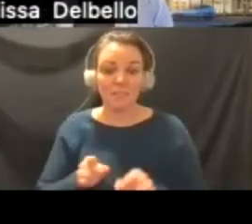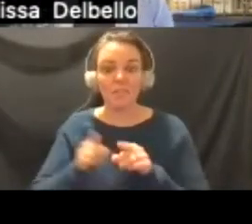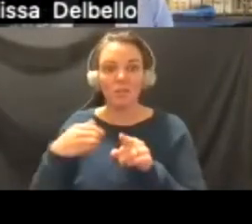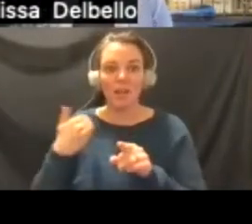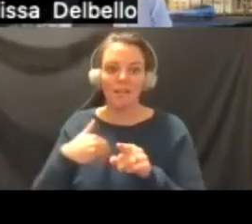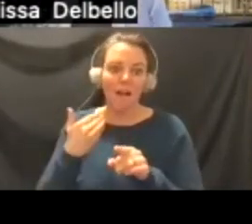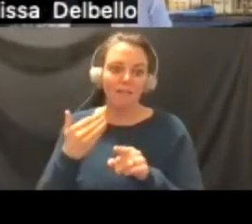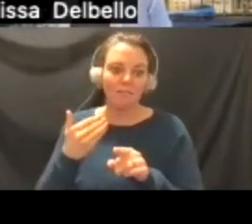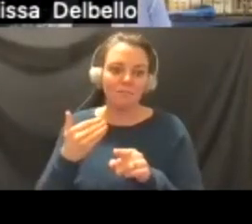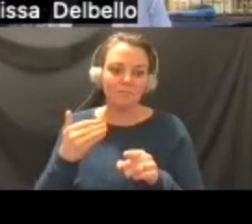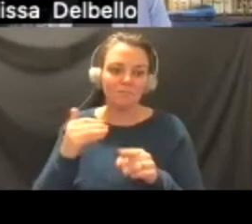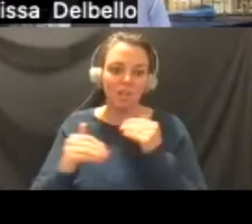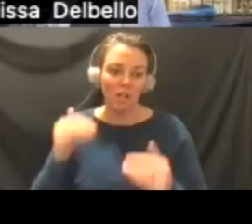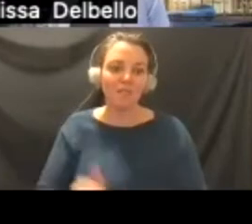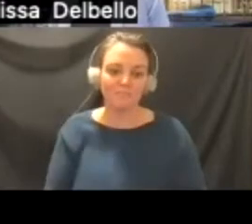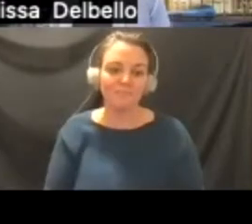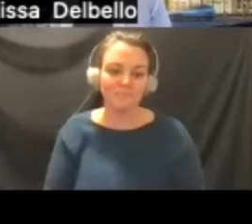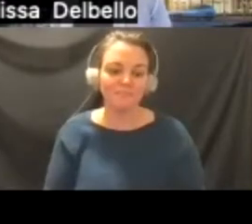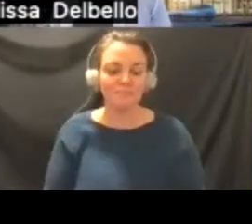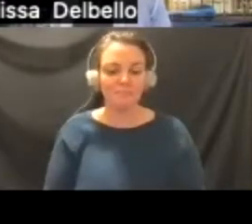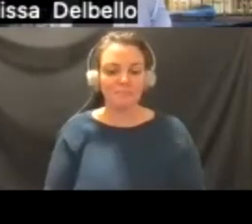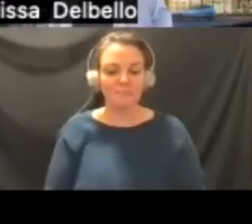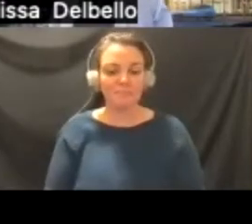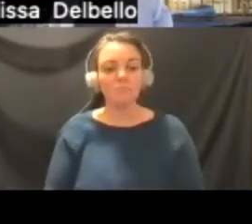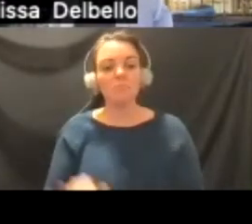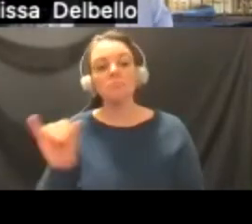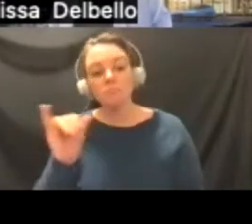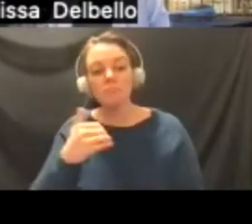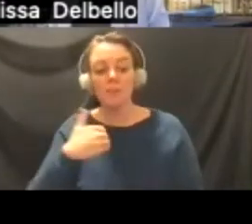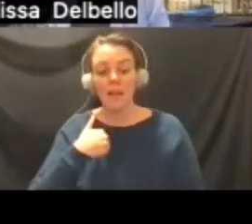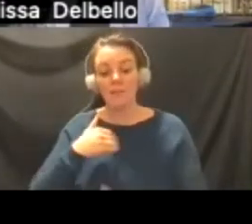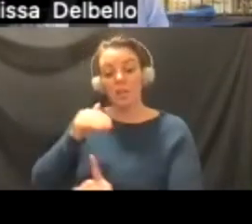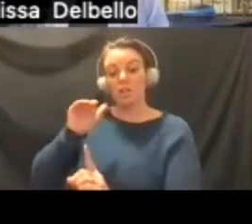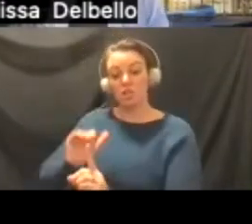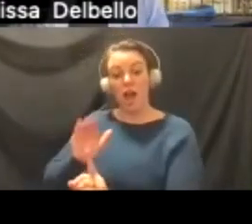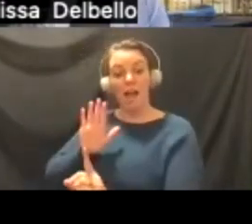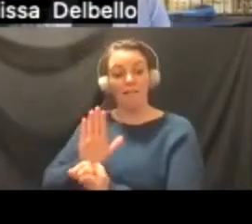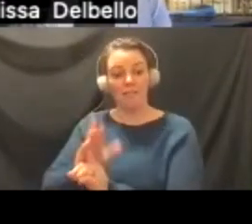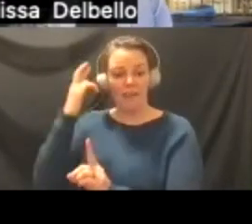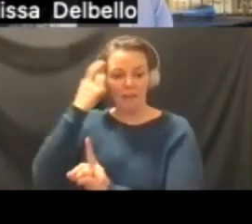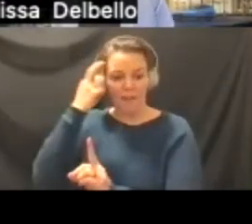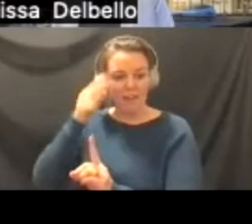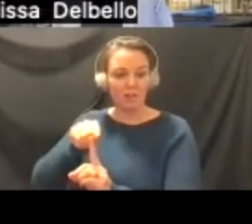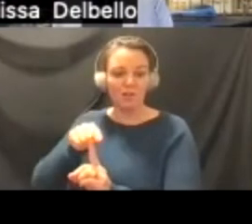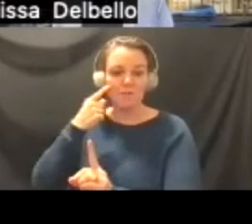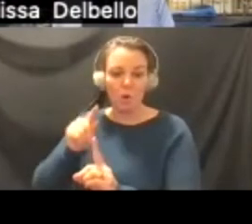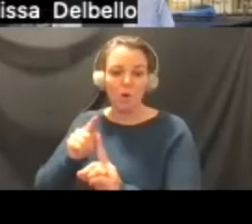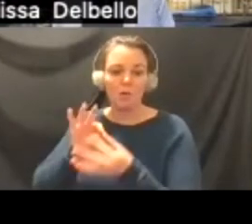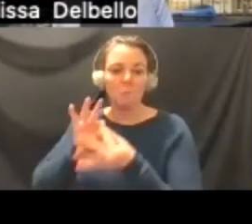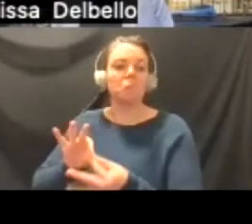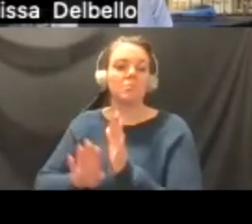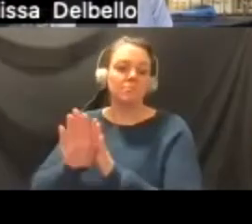adulthood. Similarly, there are factors in the child that are associated with developing